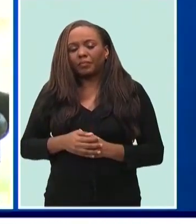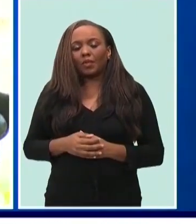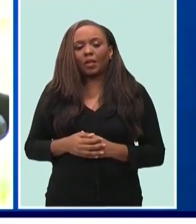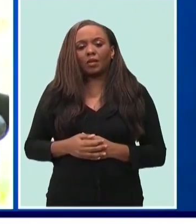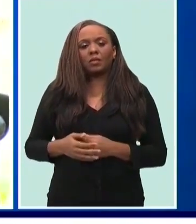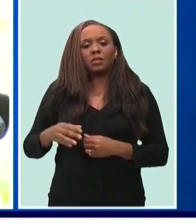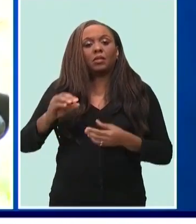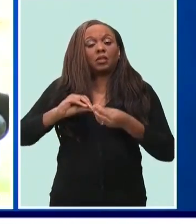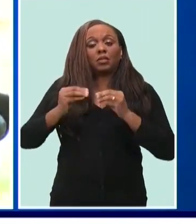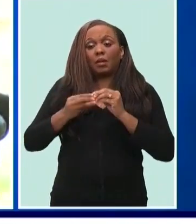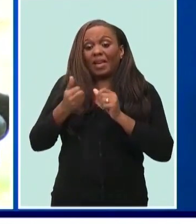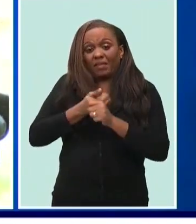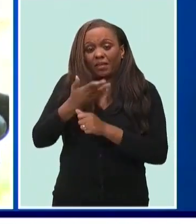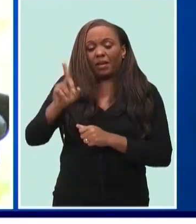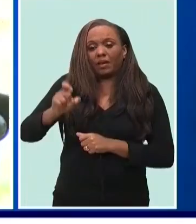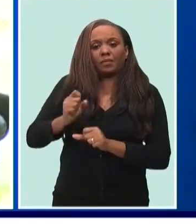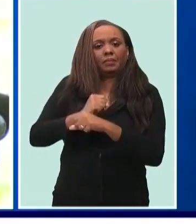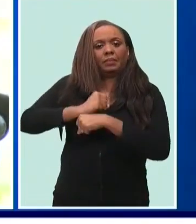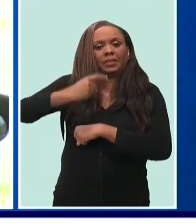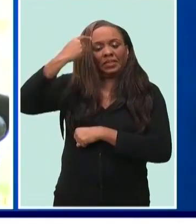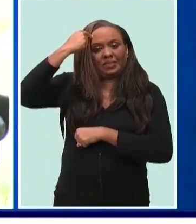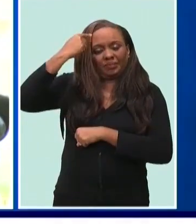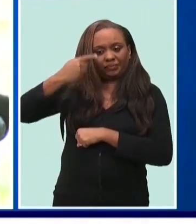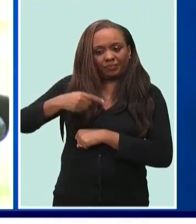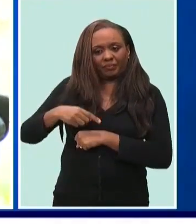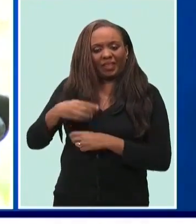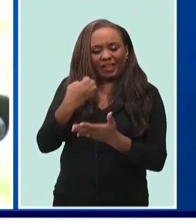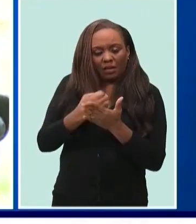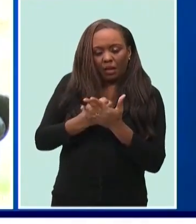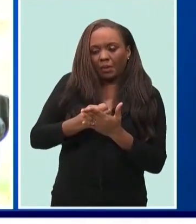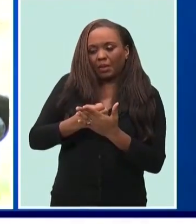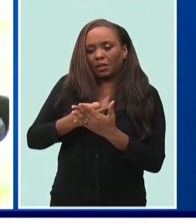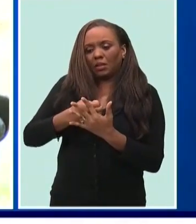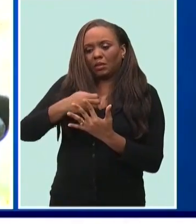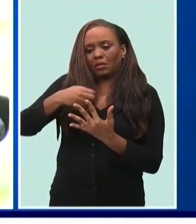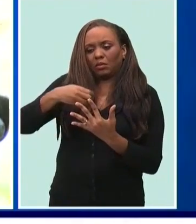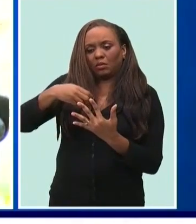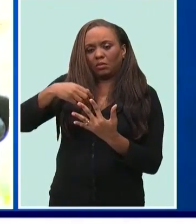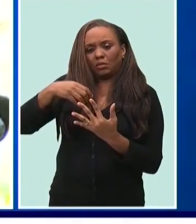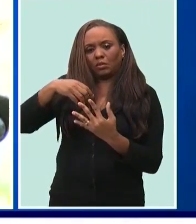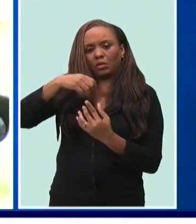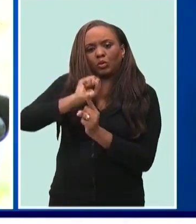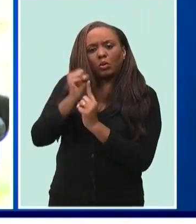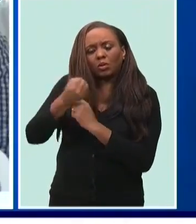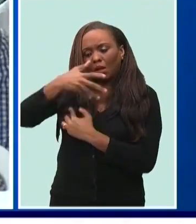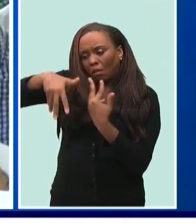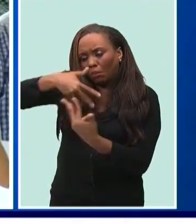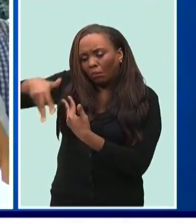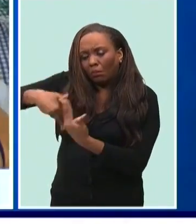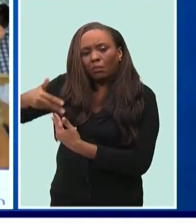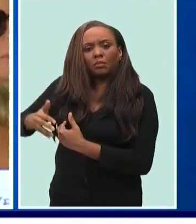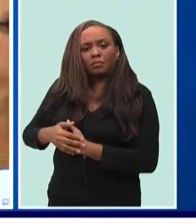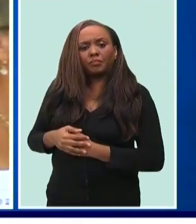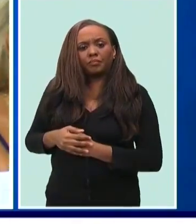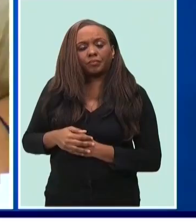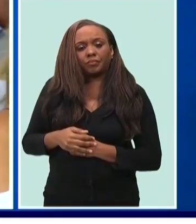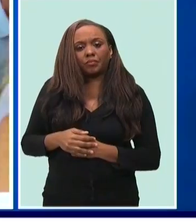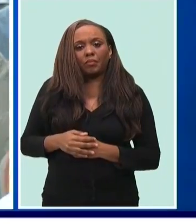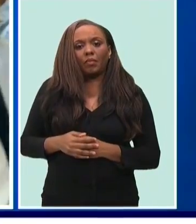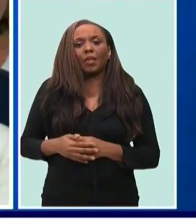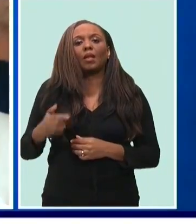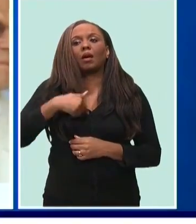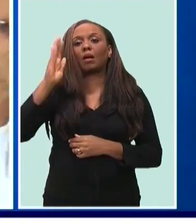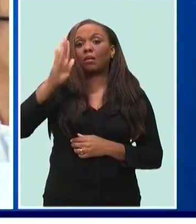economically and socially as a society. And to that extent, therefore, I will have the opportunity to be able to speak